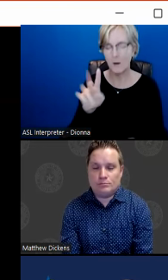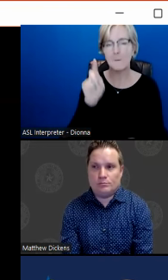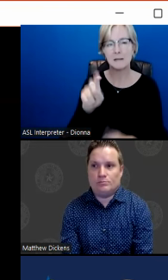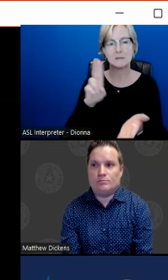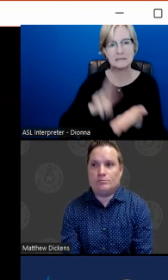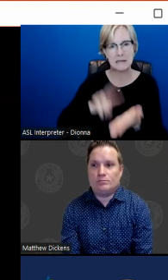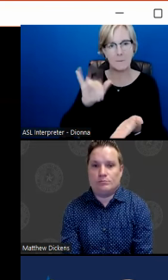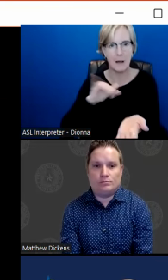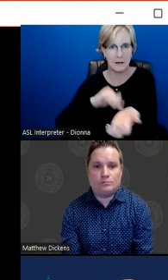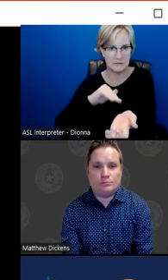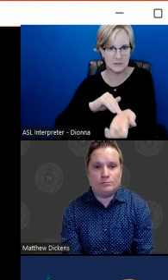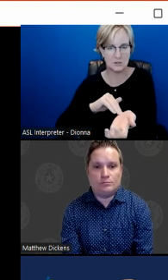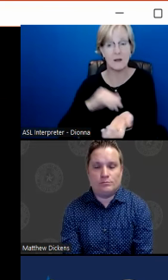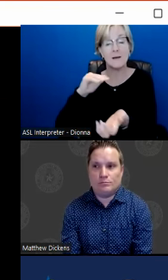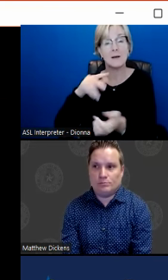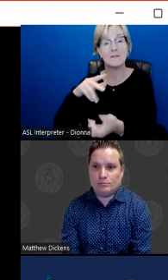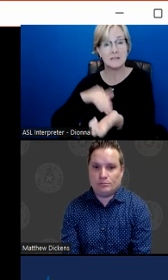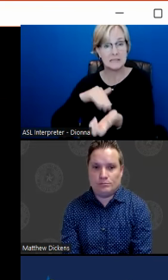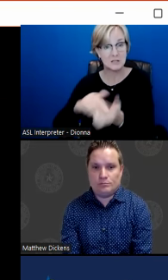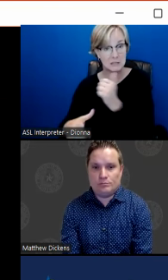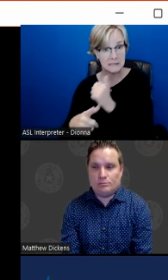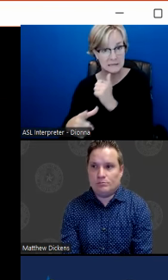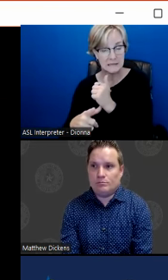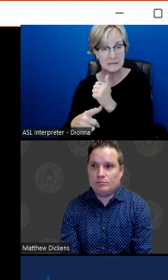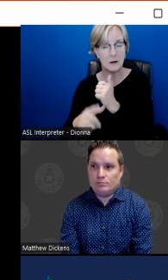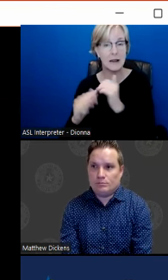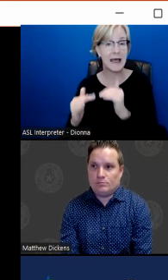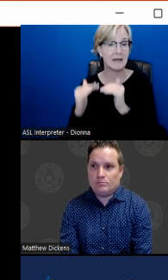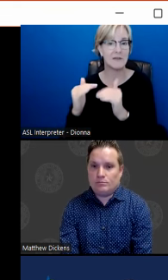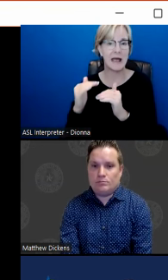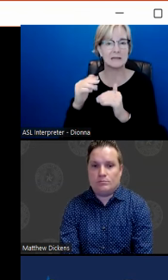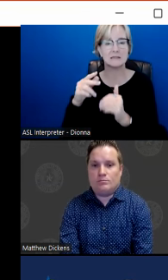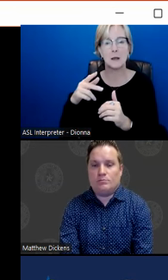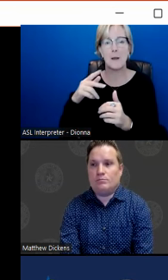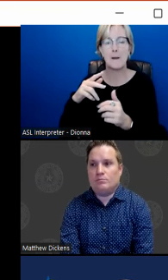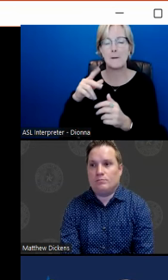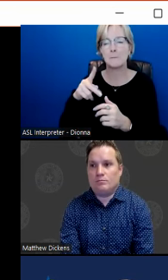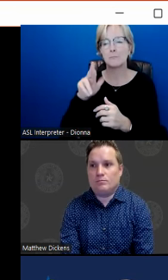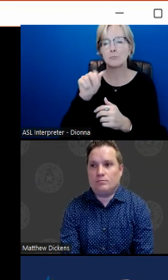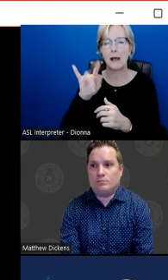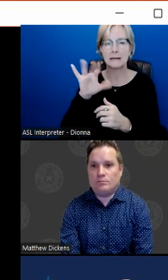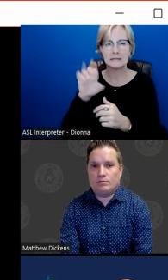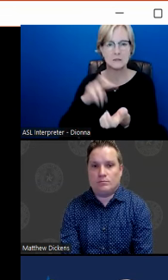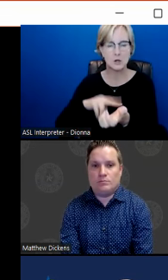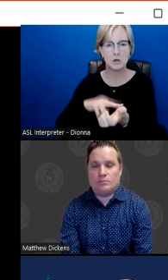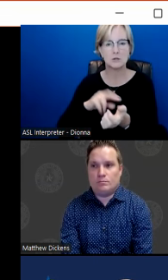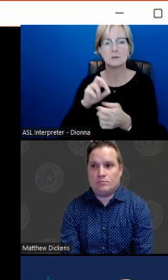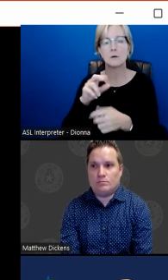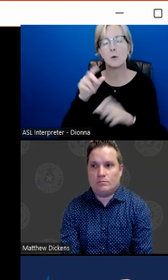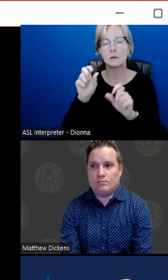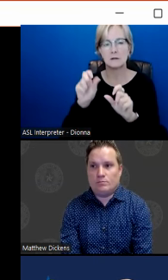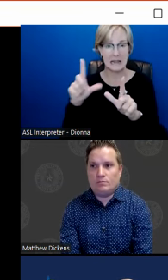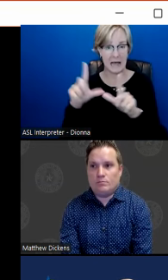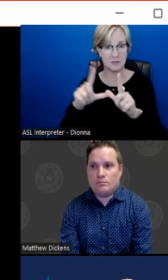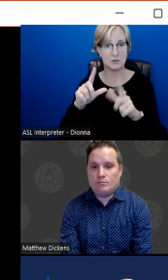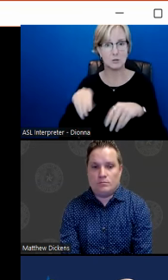signed by a physician, physician's assistant, advanced practice nurse, or advanced nurse practitioner licensed to practice medicine in